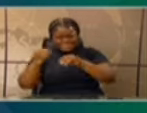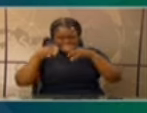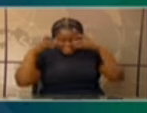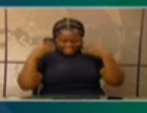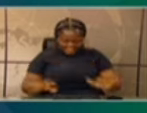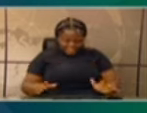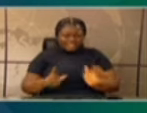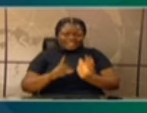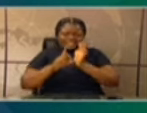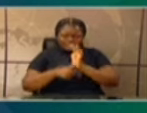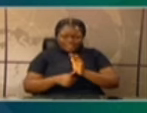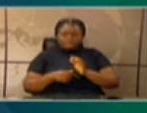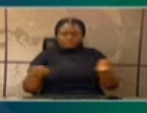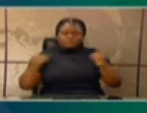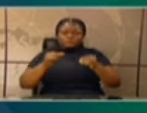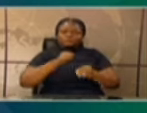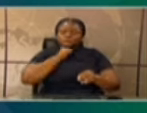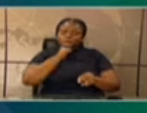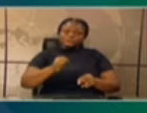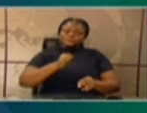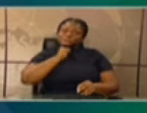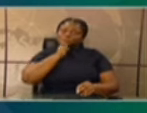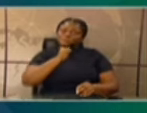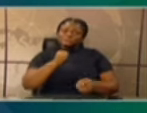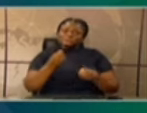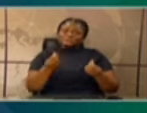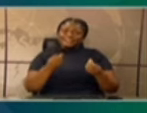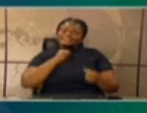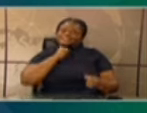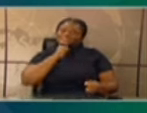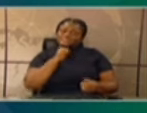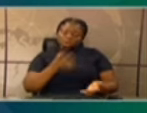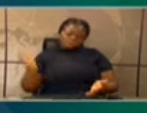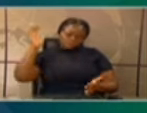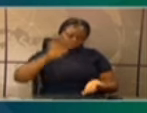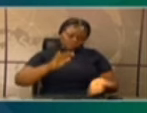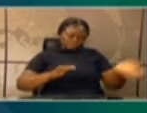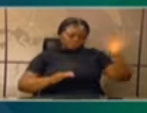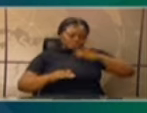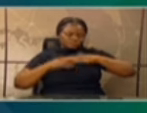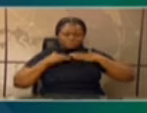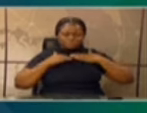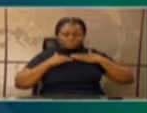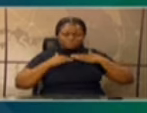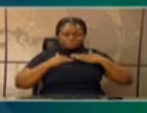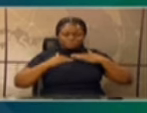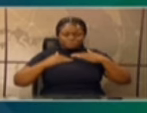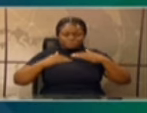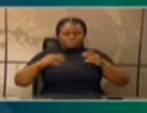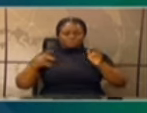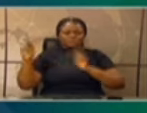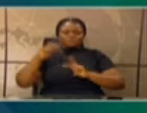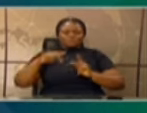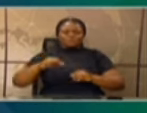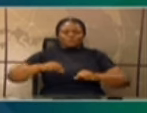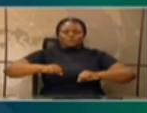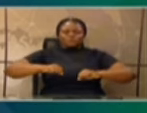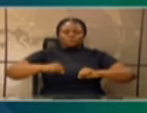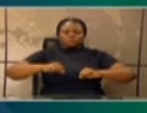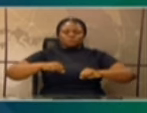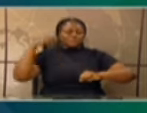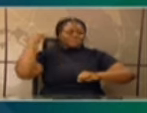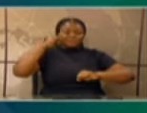ena ode concrete. A good kind of so. It's a do maybe we motorway to so go for them so that the people who